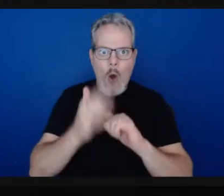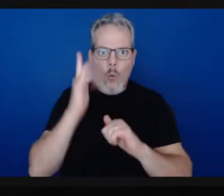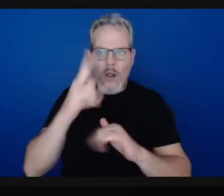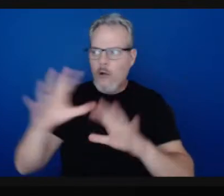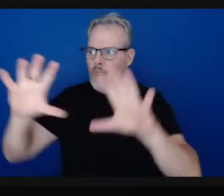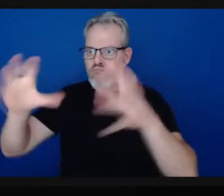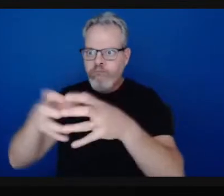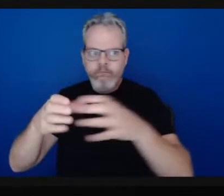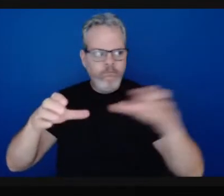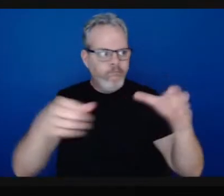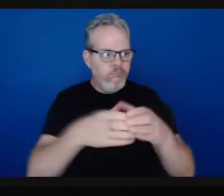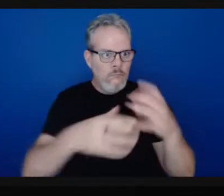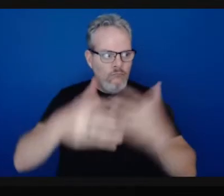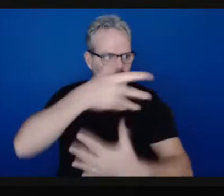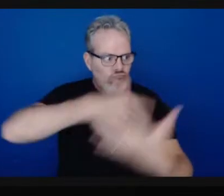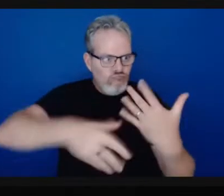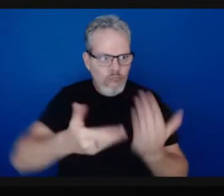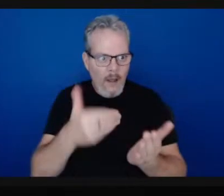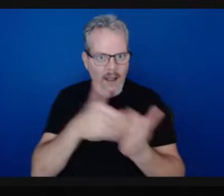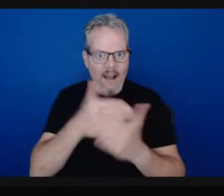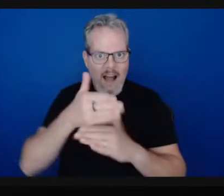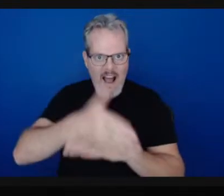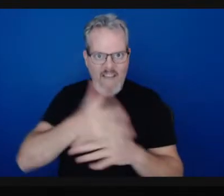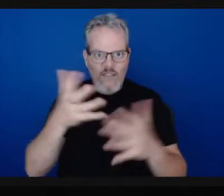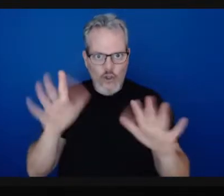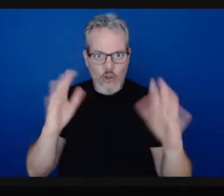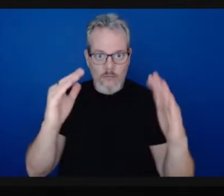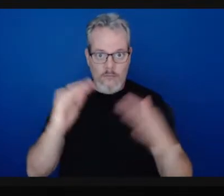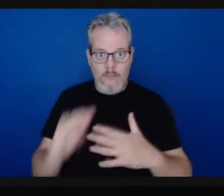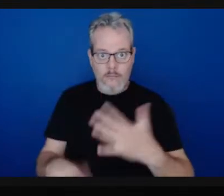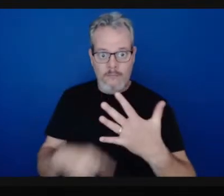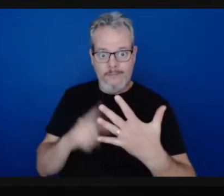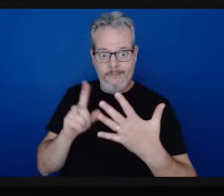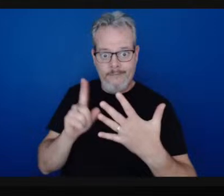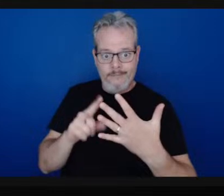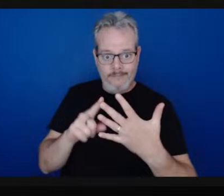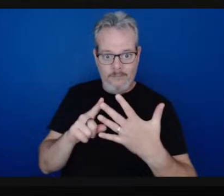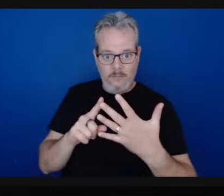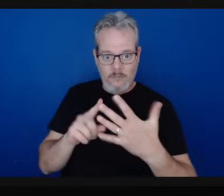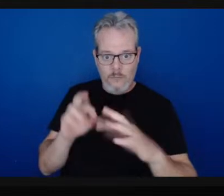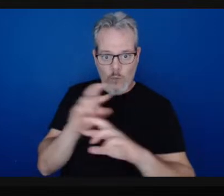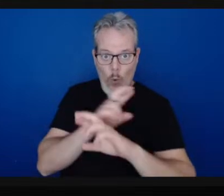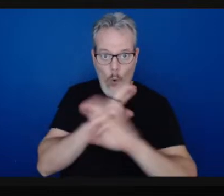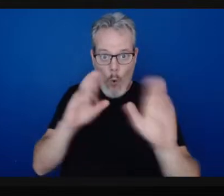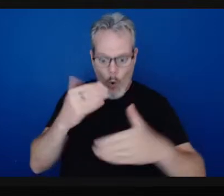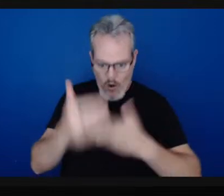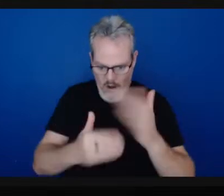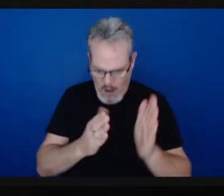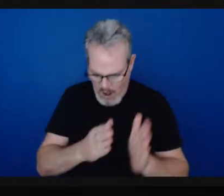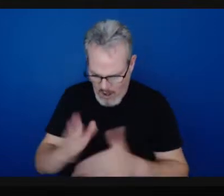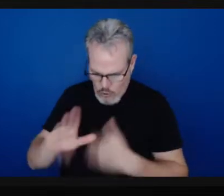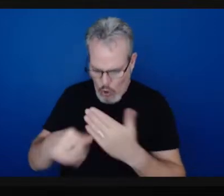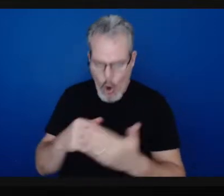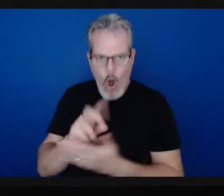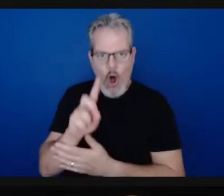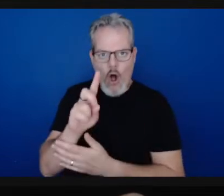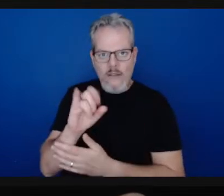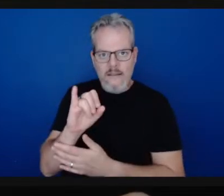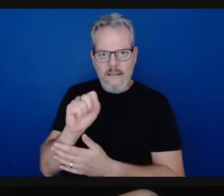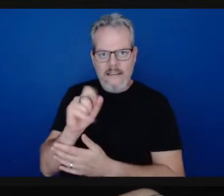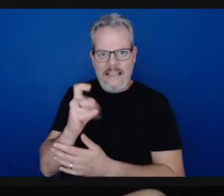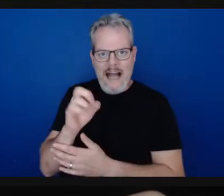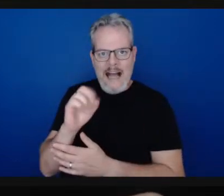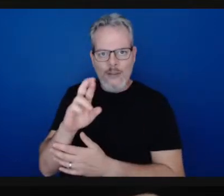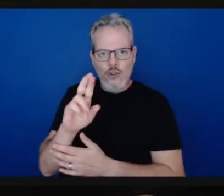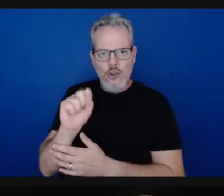All the planning parts of it. Step three, organize disaster supplies in convenient locations. We'll look at this here more in a